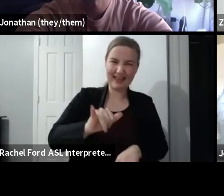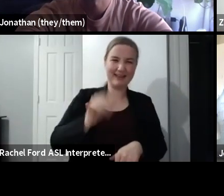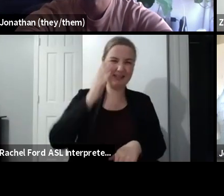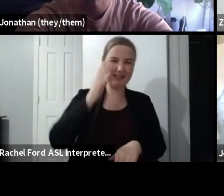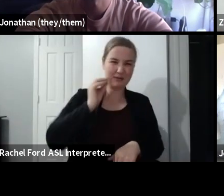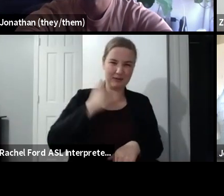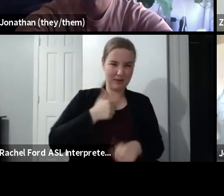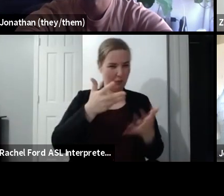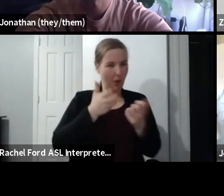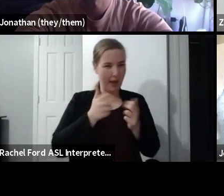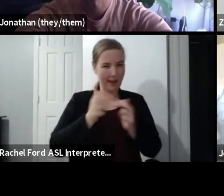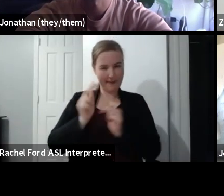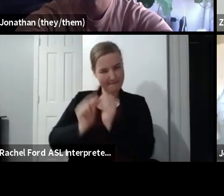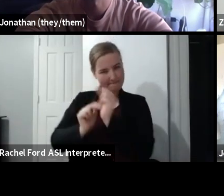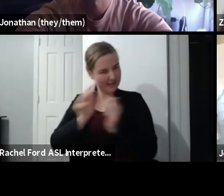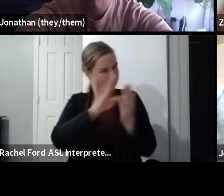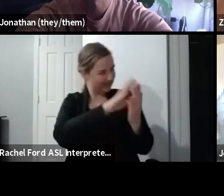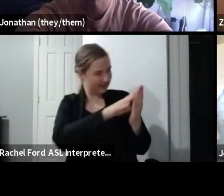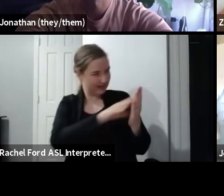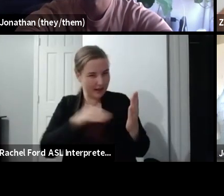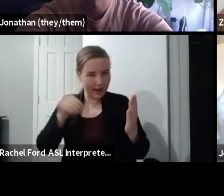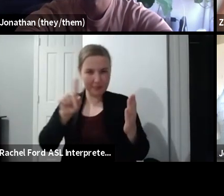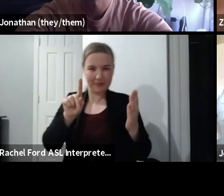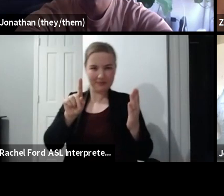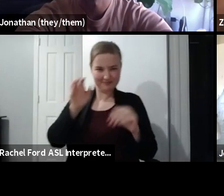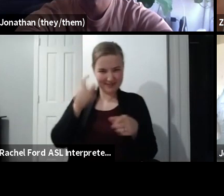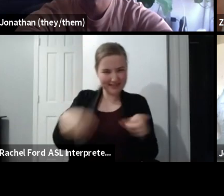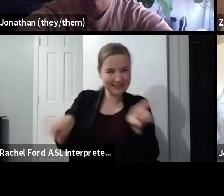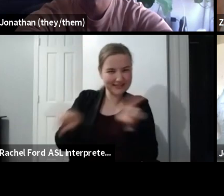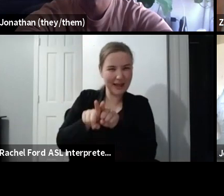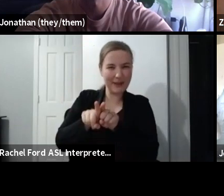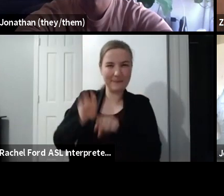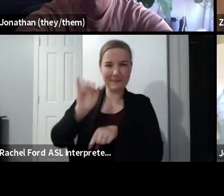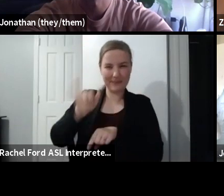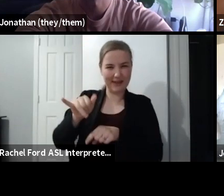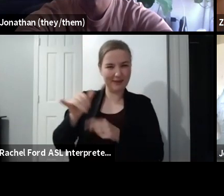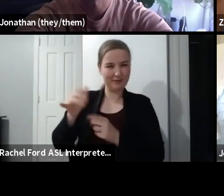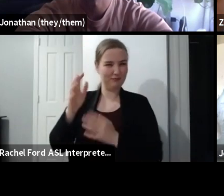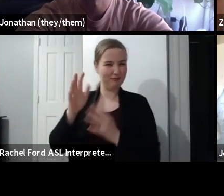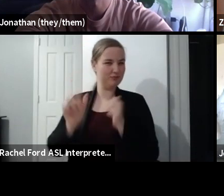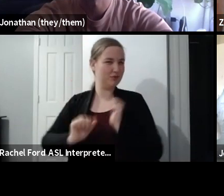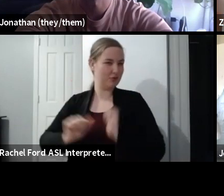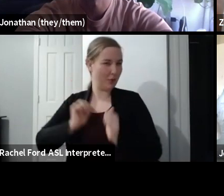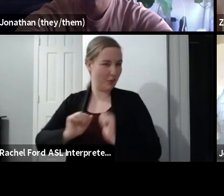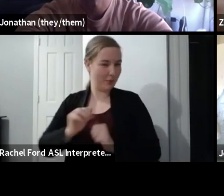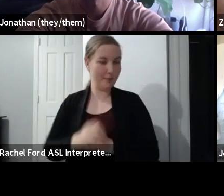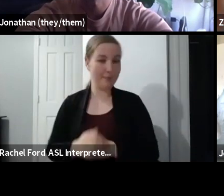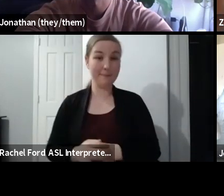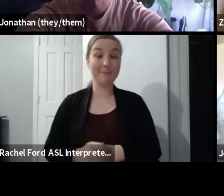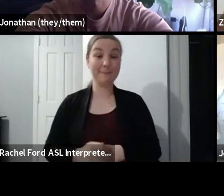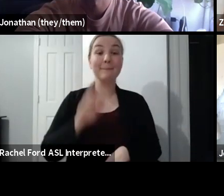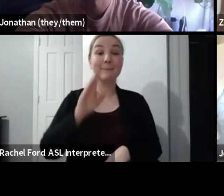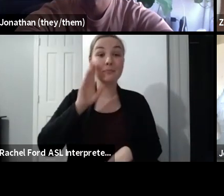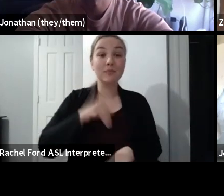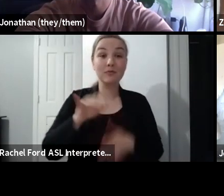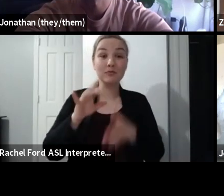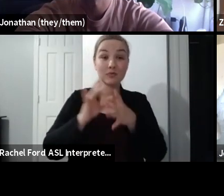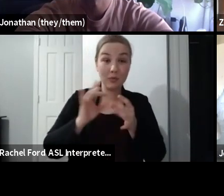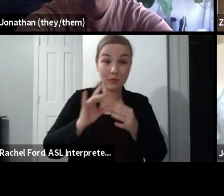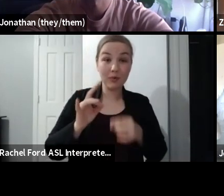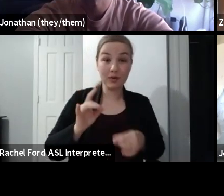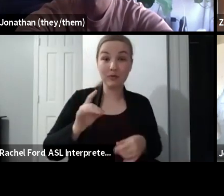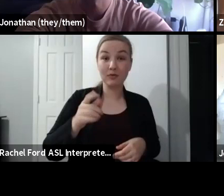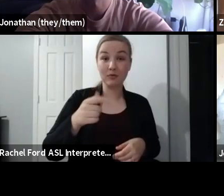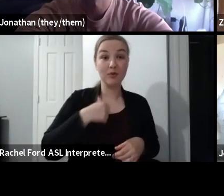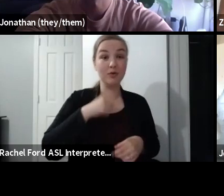And the story that I was sharing about going to the amusement park, tripping, falling down, because I was like, ugh, I'm